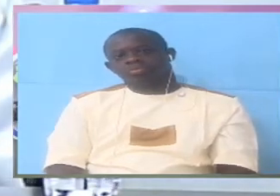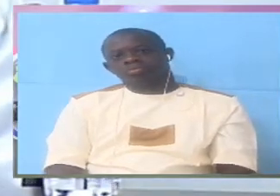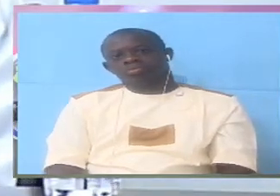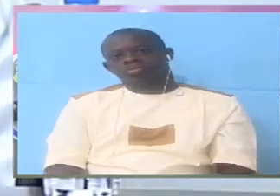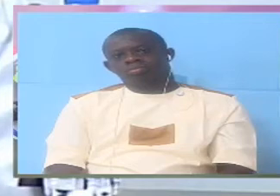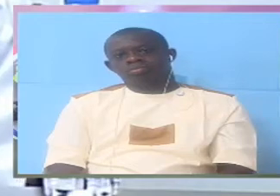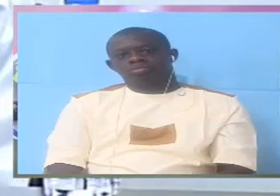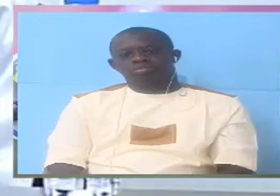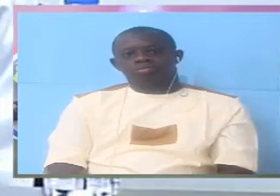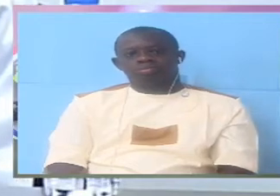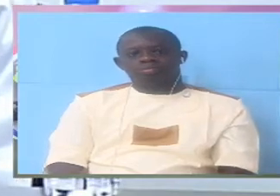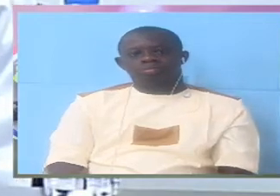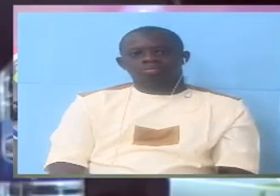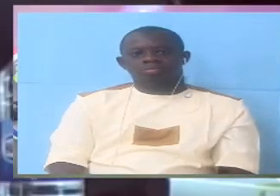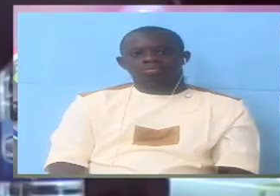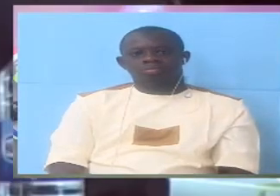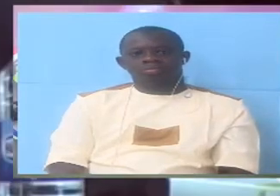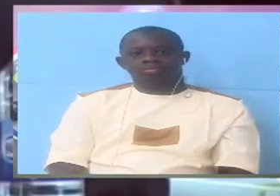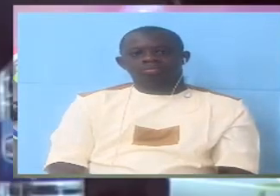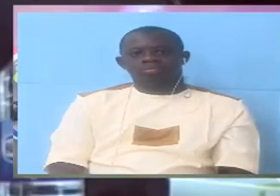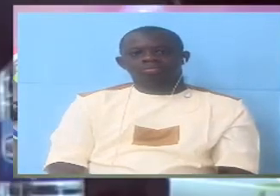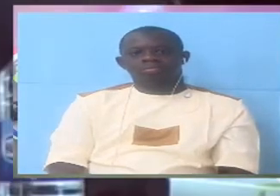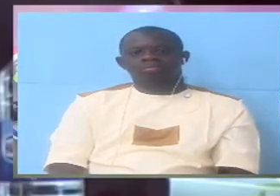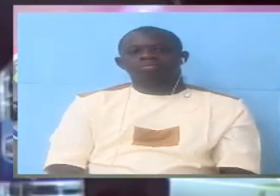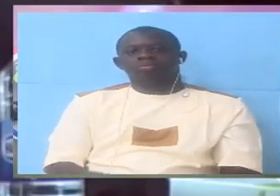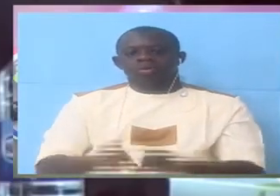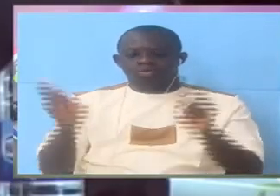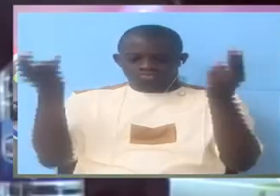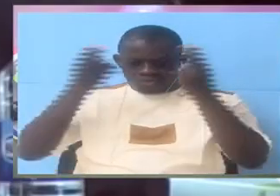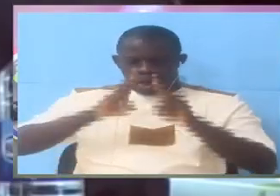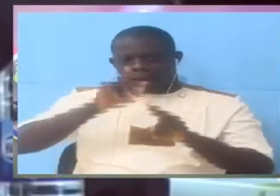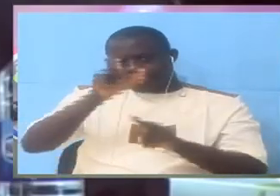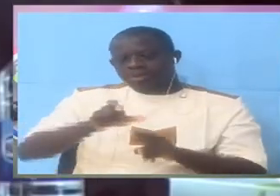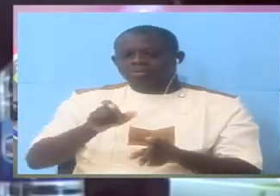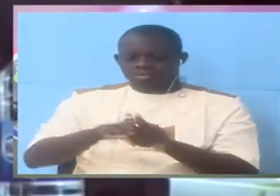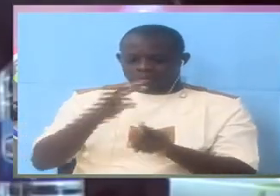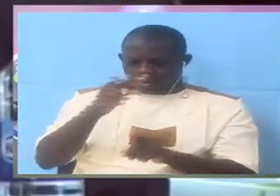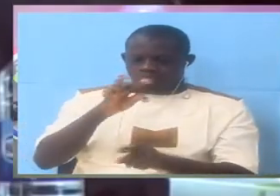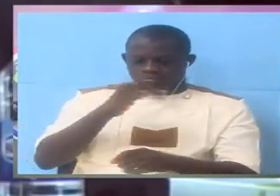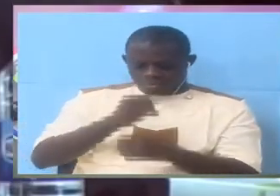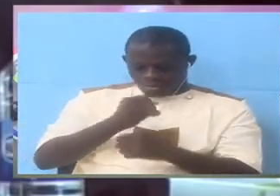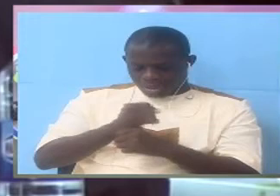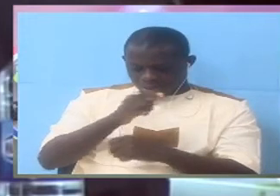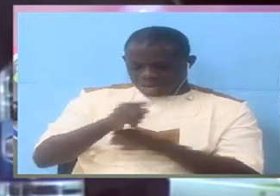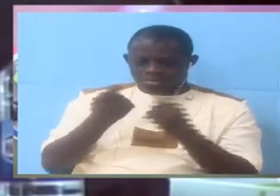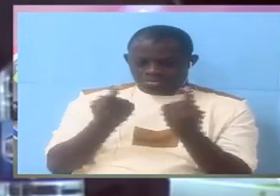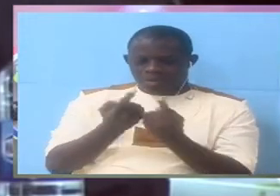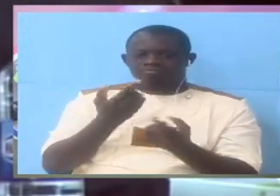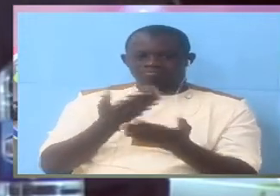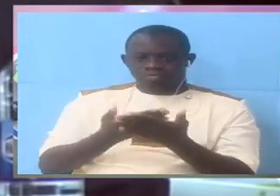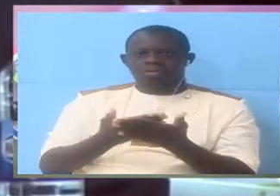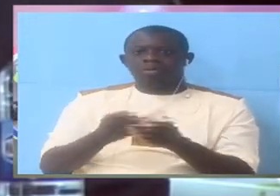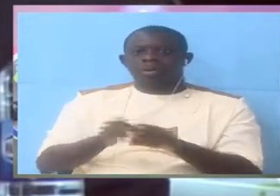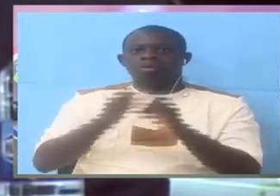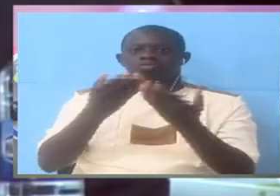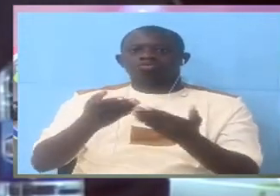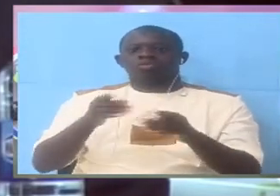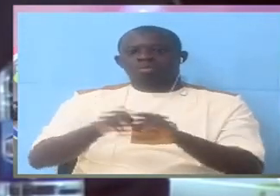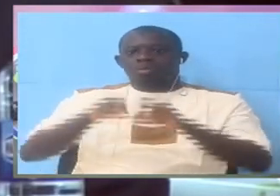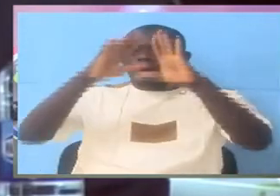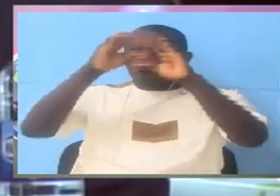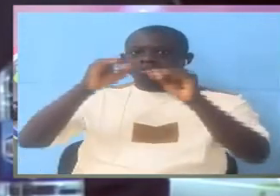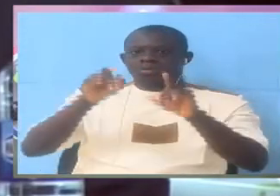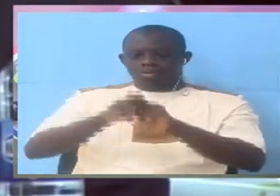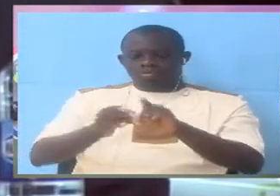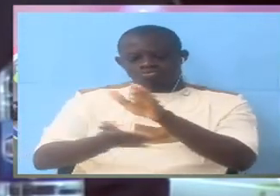And once you sort that out, Council, if the Secretariat can make copies for the commissioners, yes, while you are talking about it,